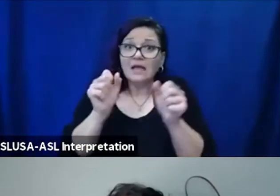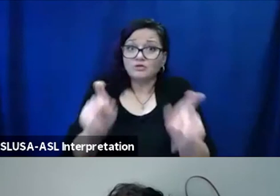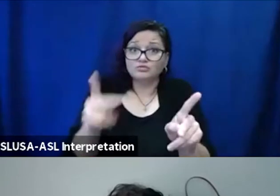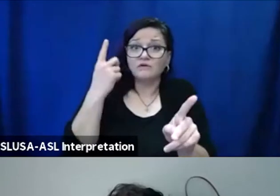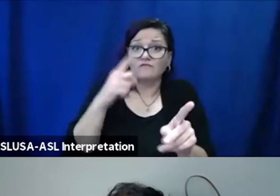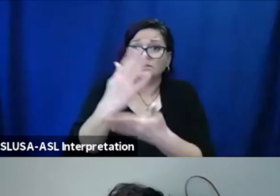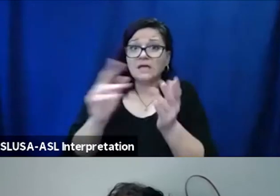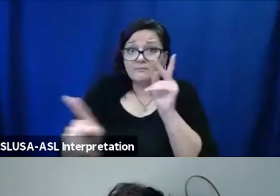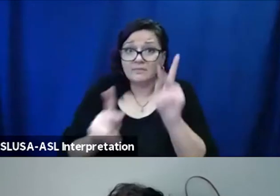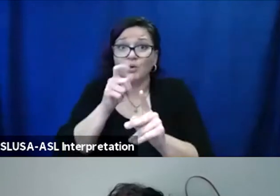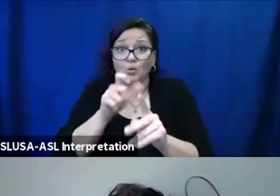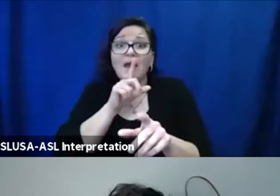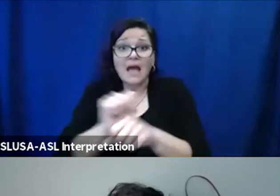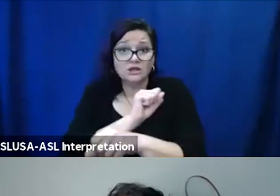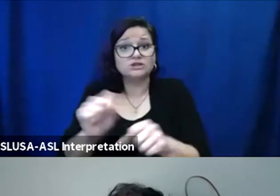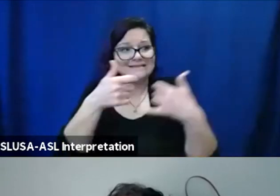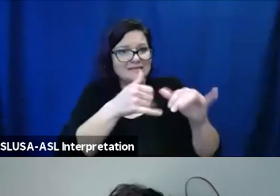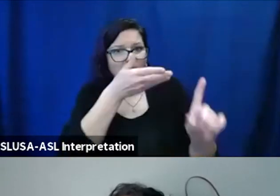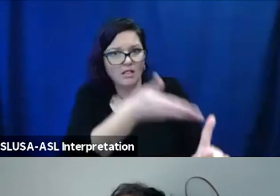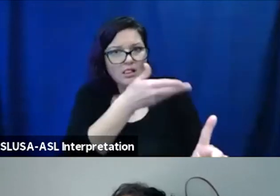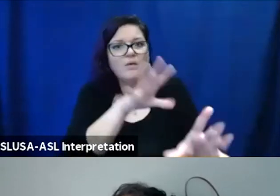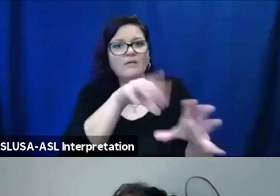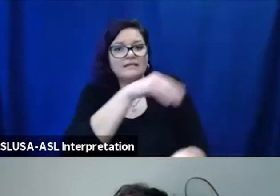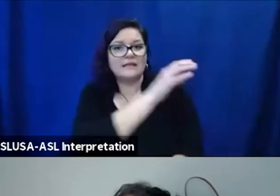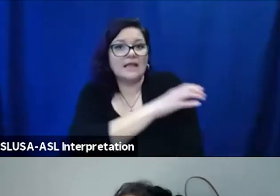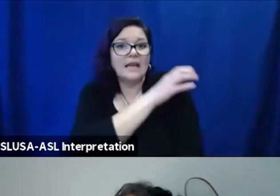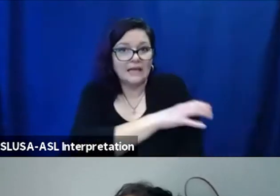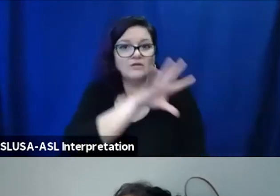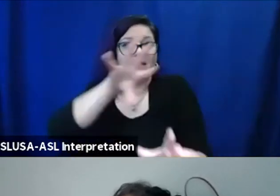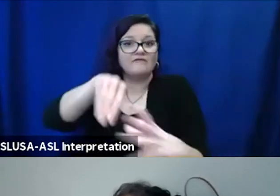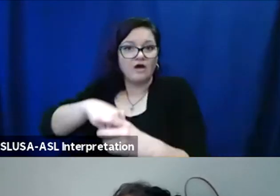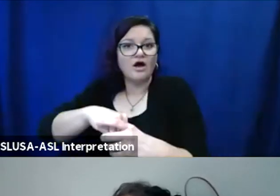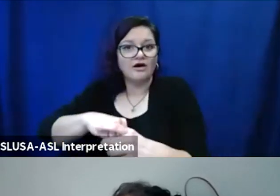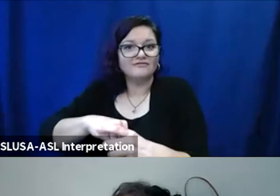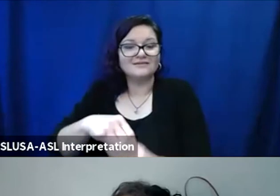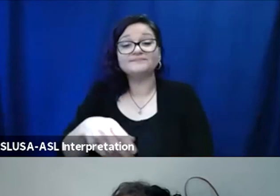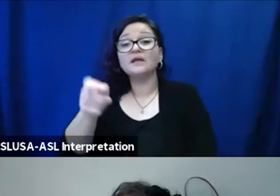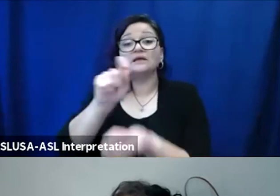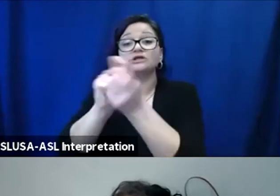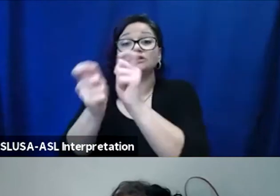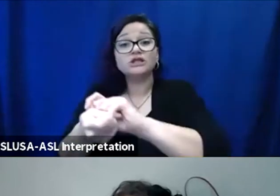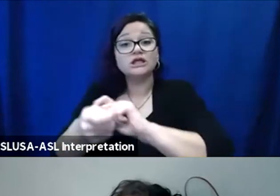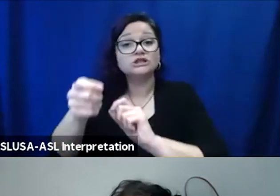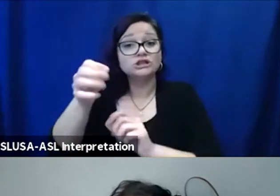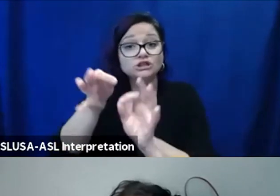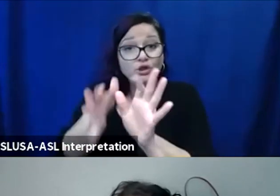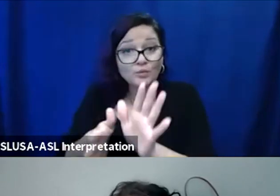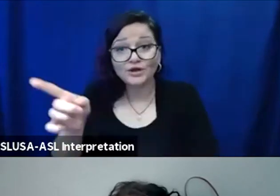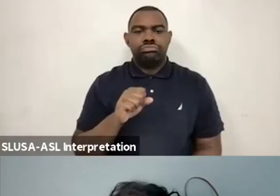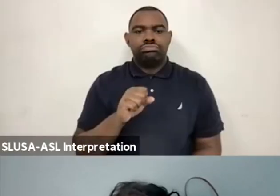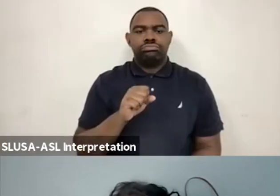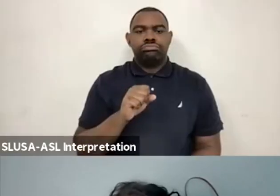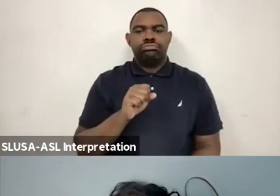some folks that were actually still in clinic to be on our Vet Chat. So a tremendous resource, a great learning tool,